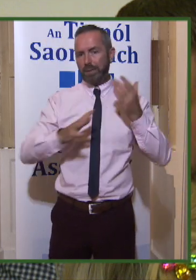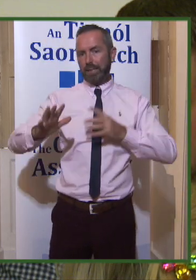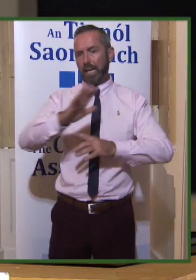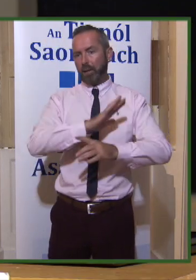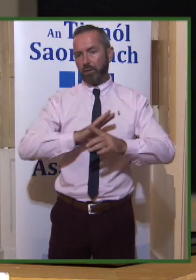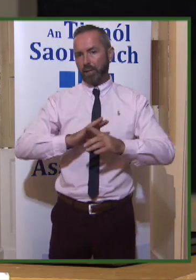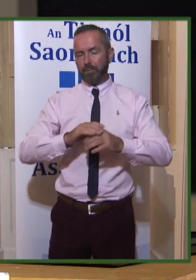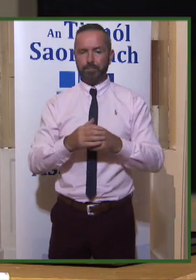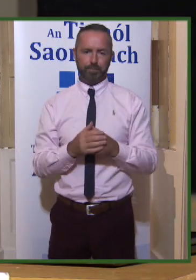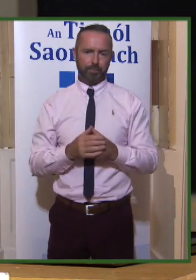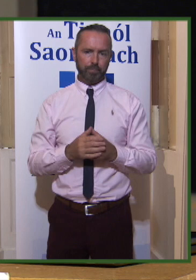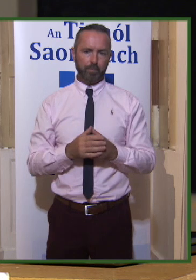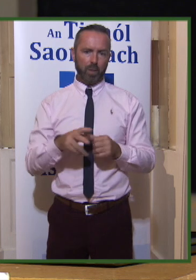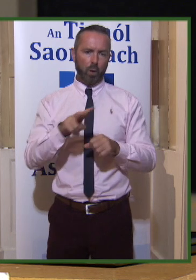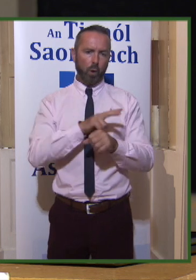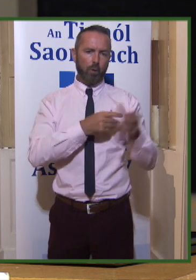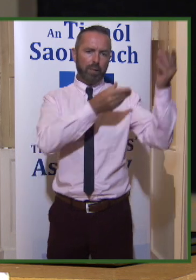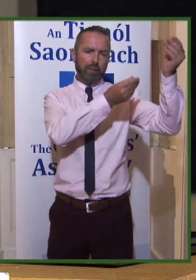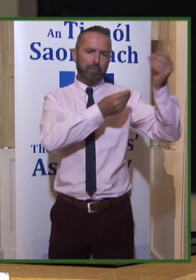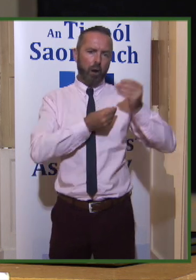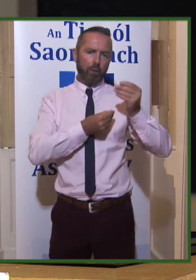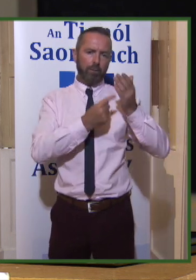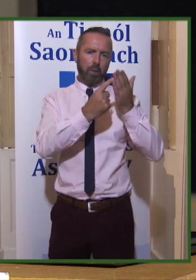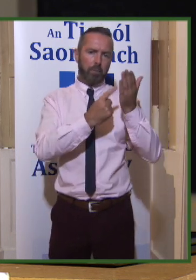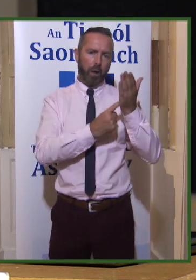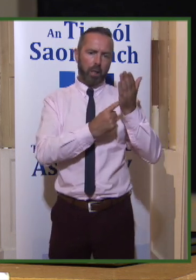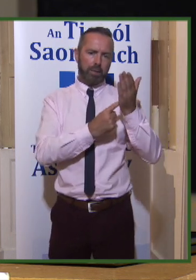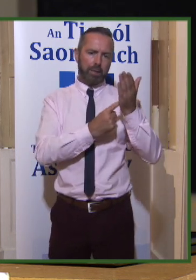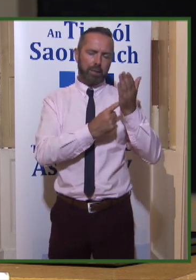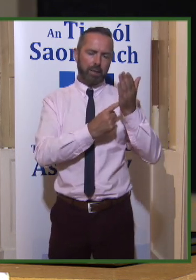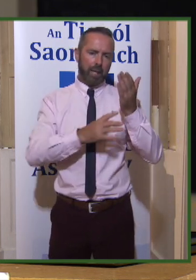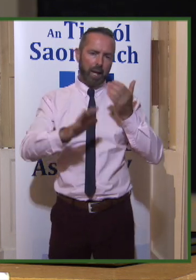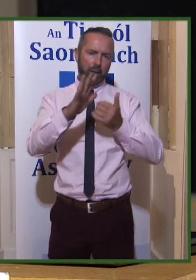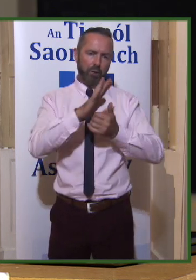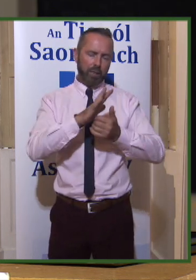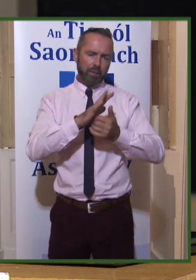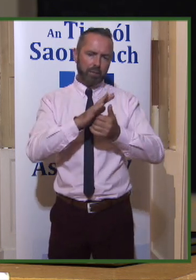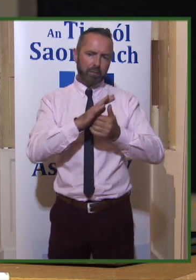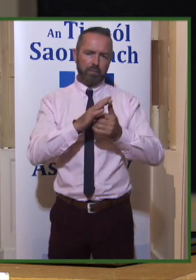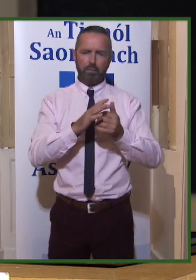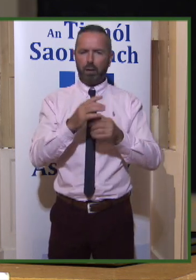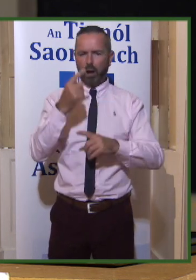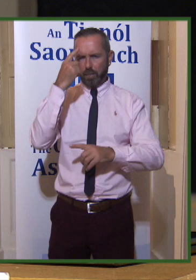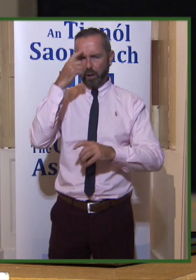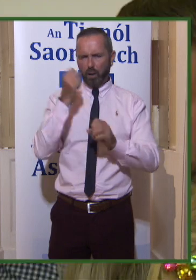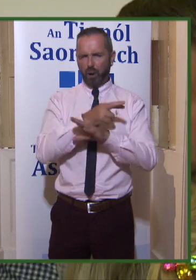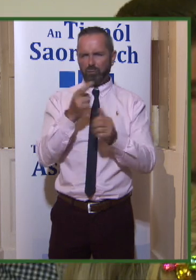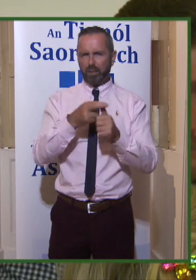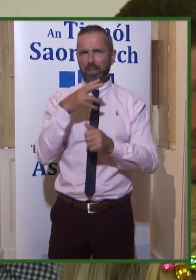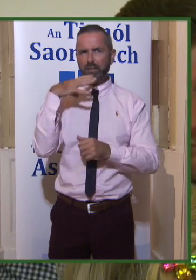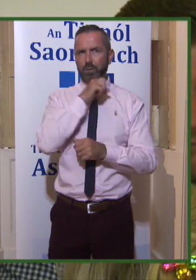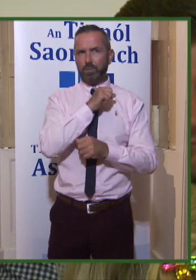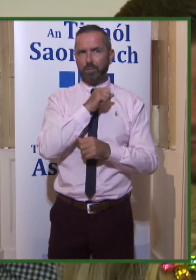It's power of initiative over devolved policy areas. Is this not already assumed? You know, if the mayor